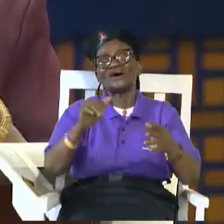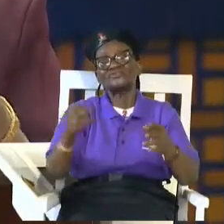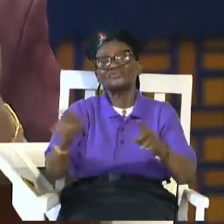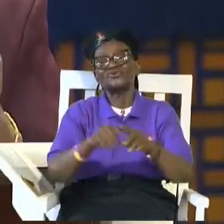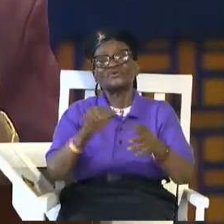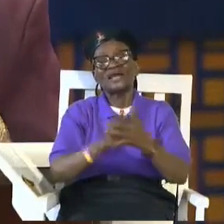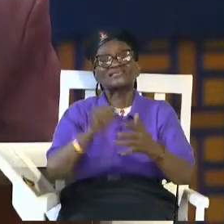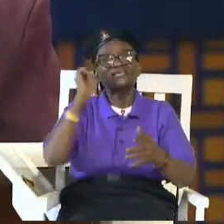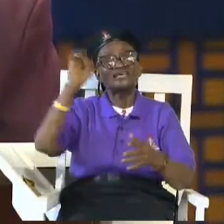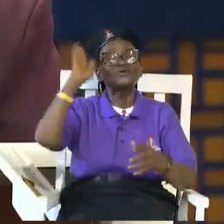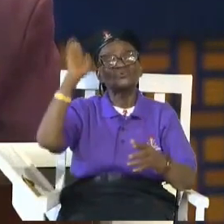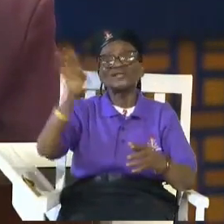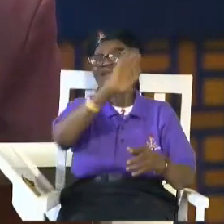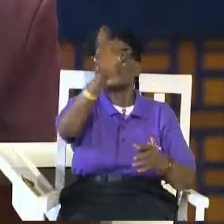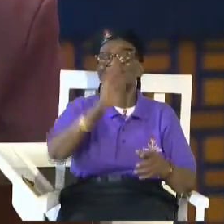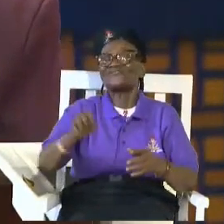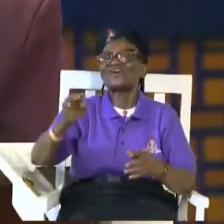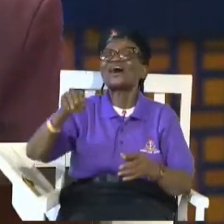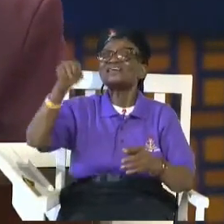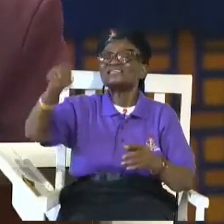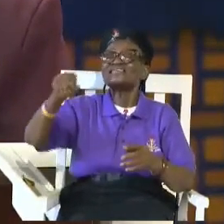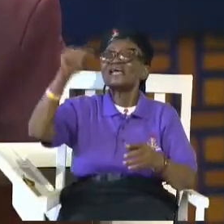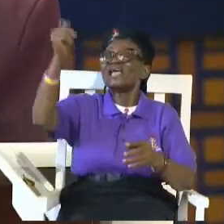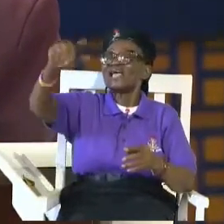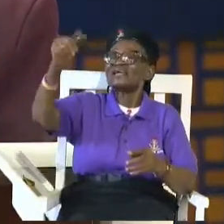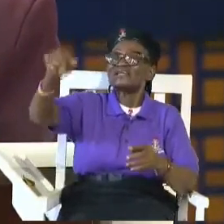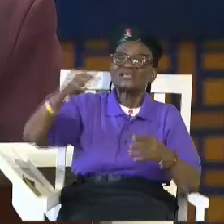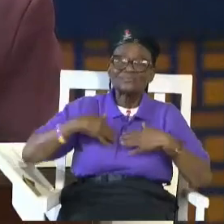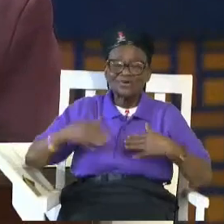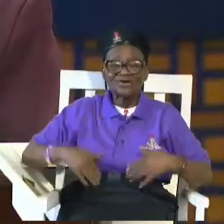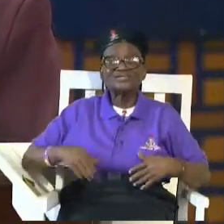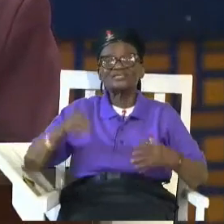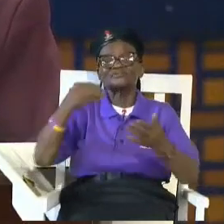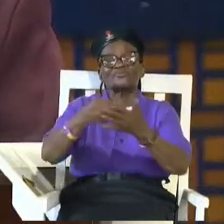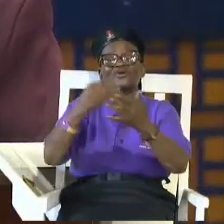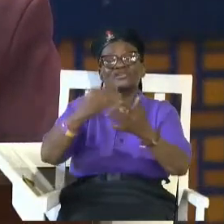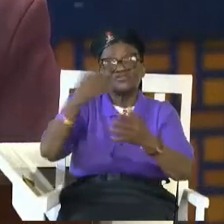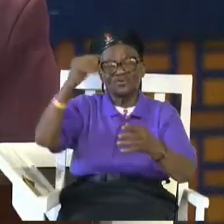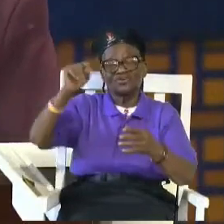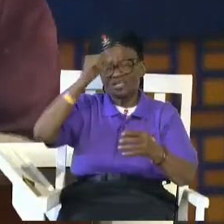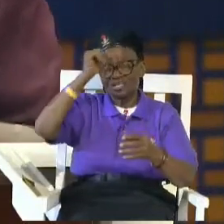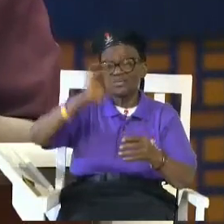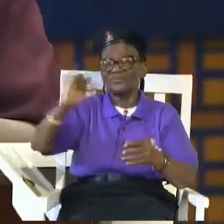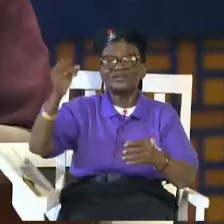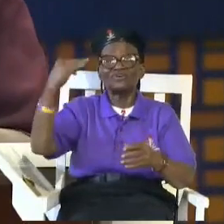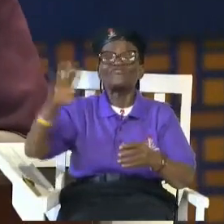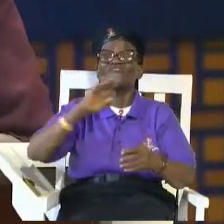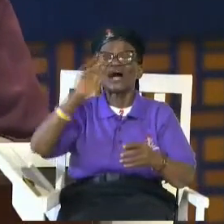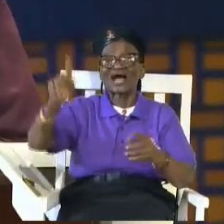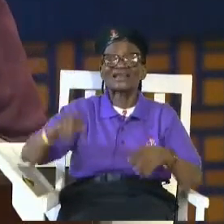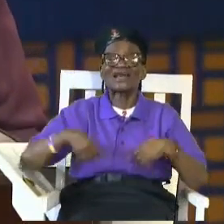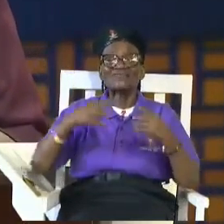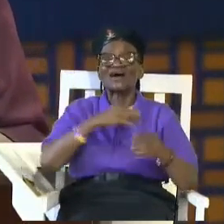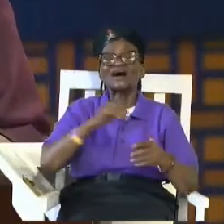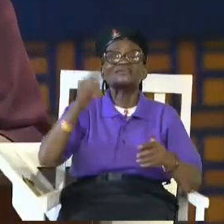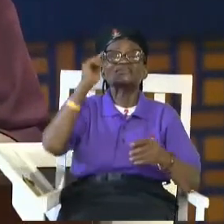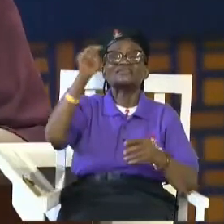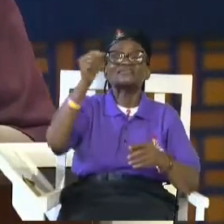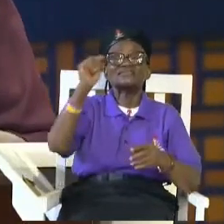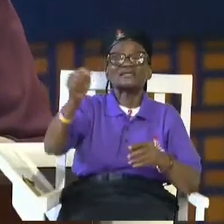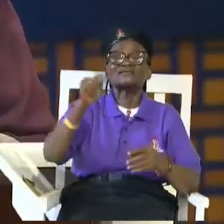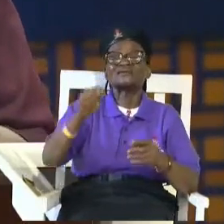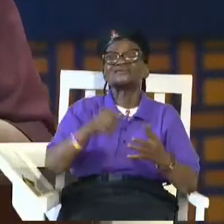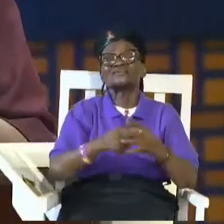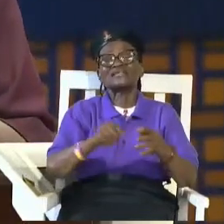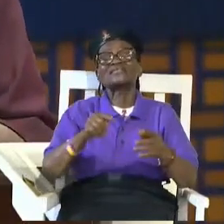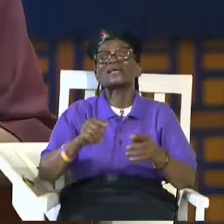never need anybody's money for the rest of her life. That's the testimony began